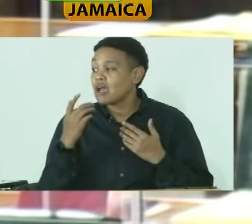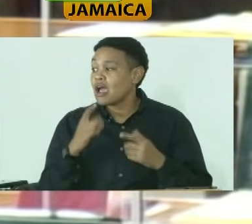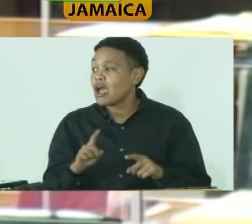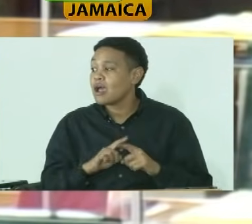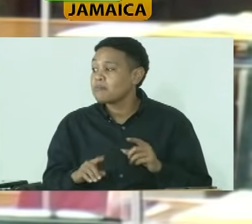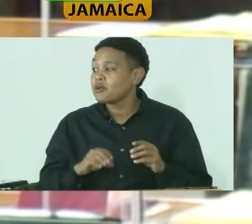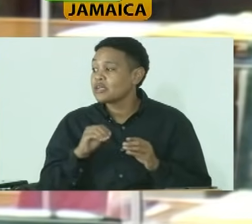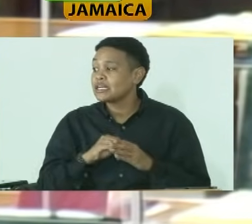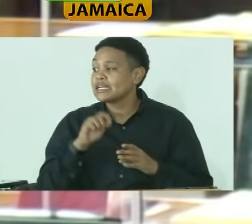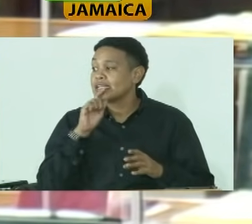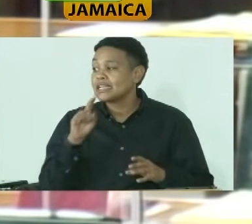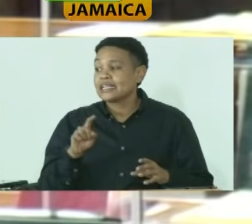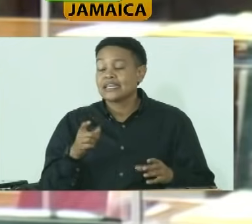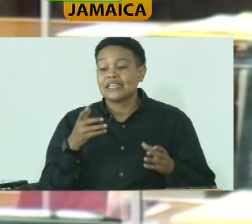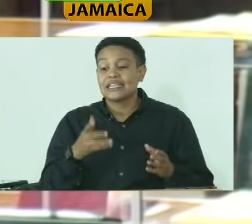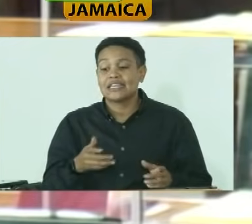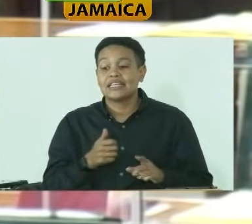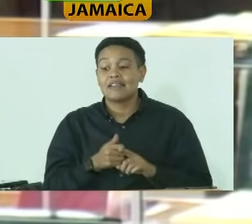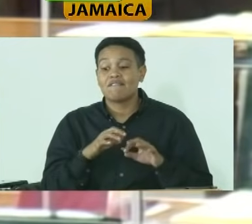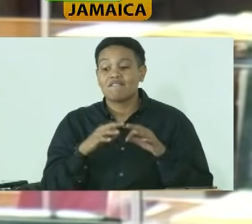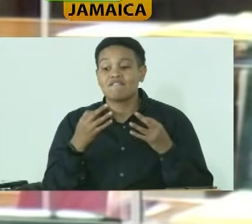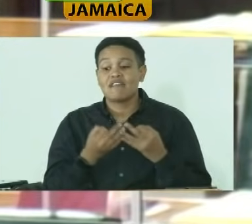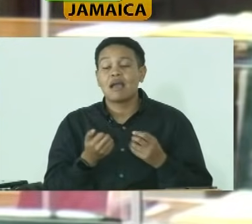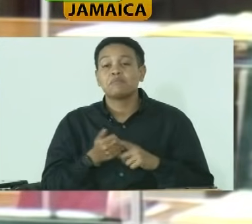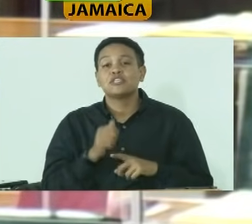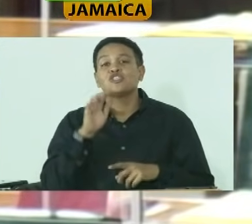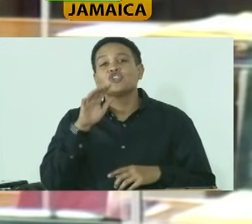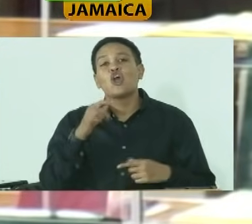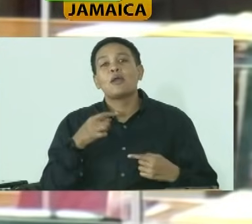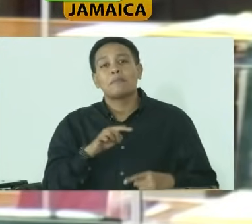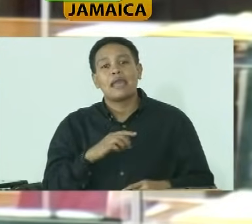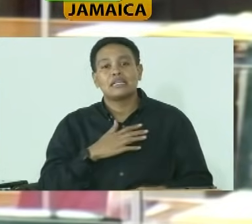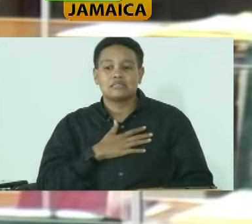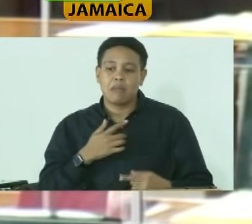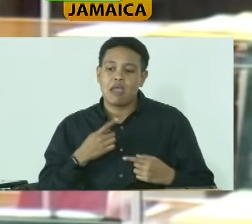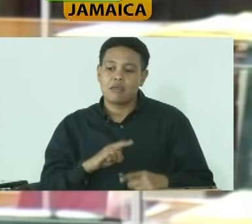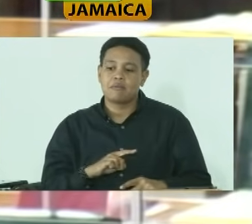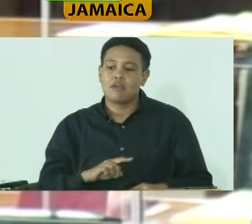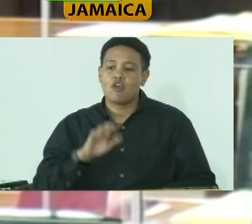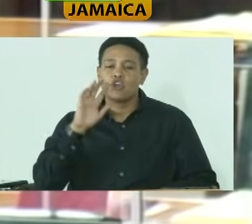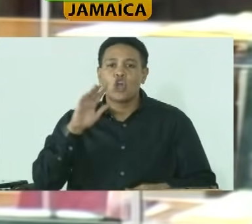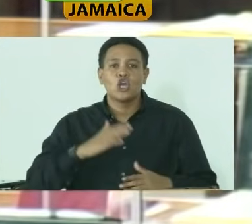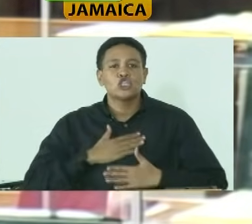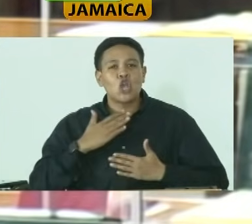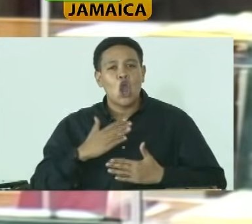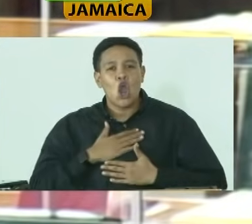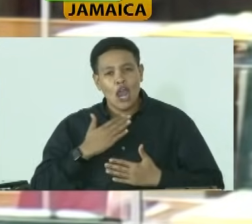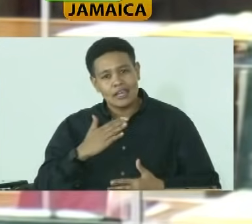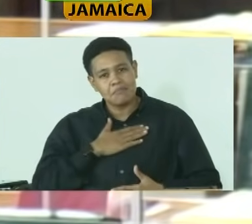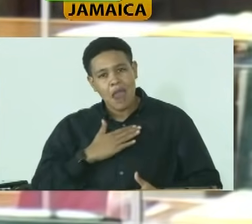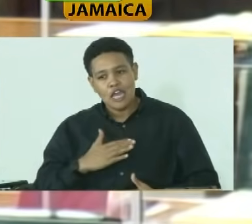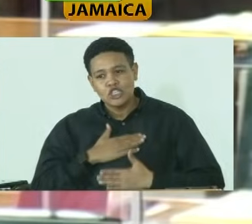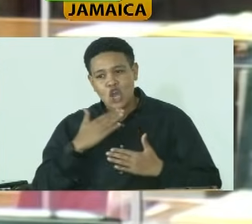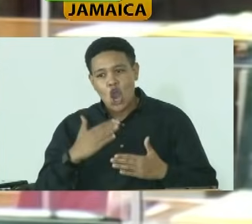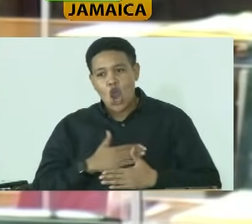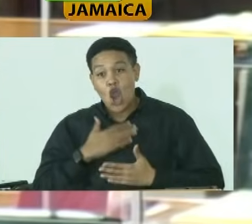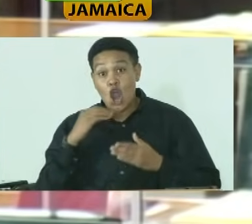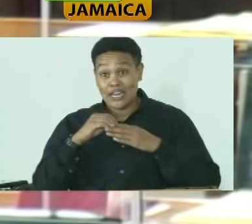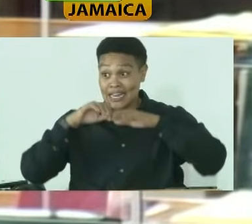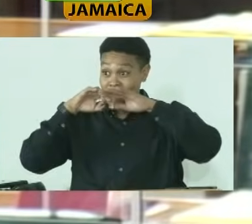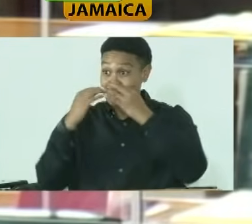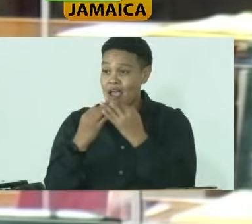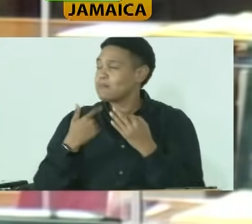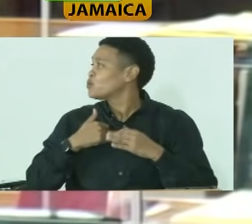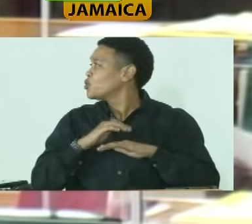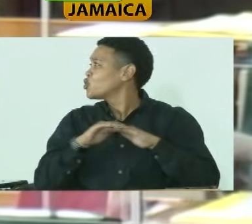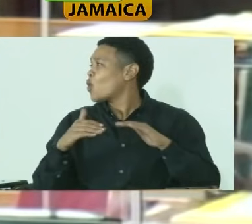in a family, your pain is my pain, your joy, my joy. In a family, we do